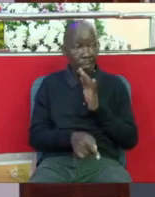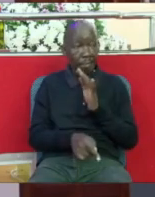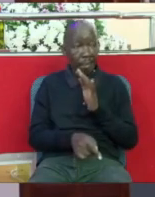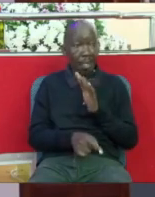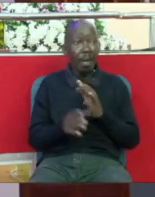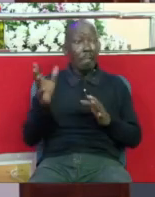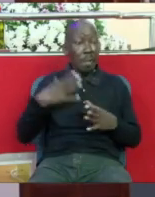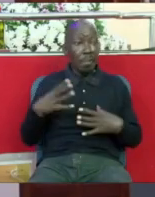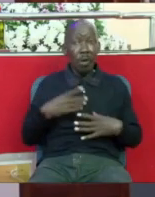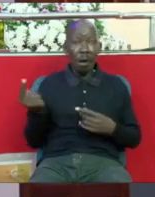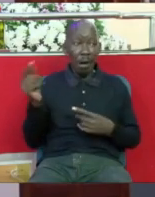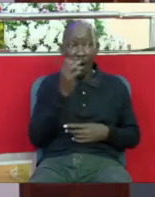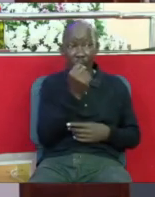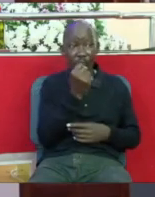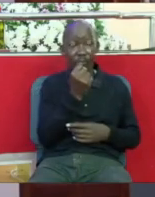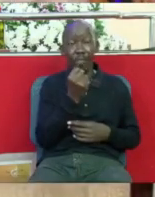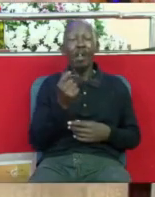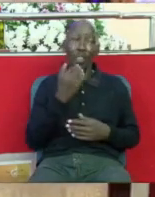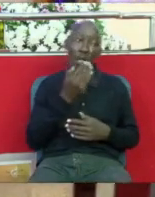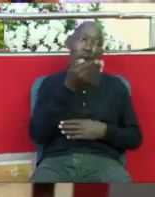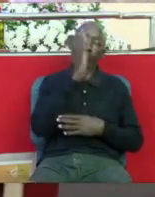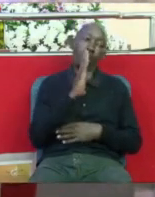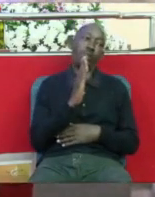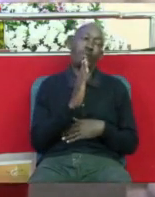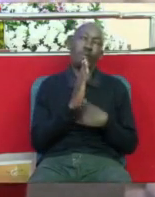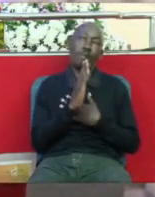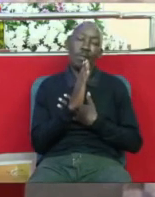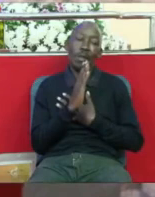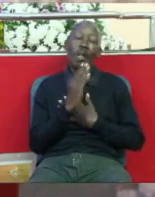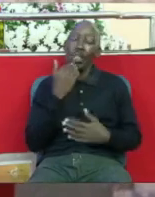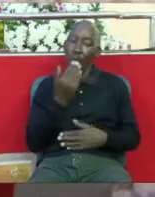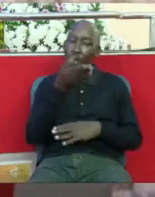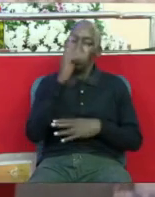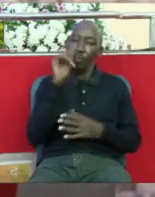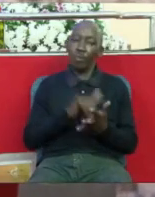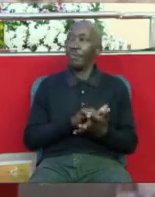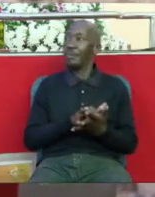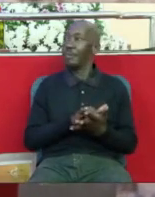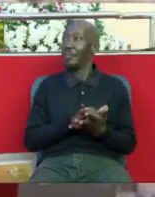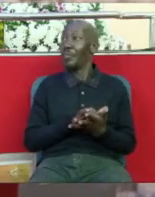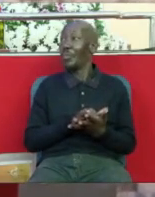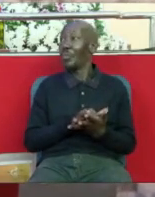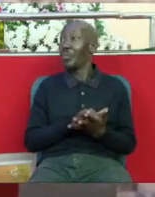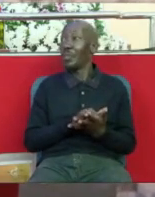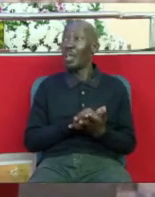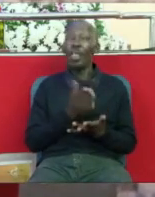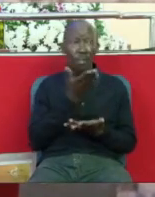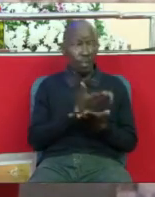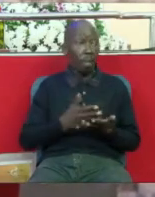people come. Na watu watano waje. Oh, thank God. Umshukuru Mungu. Thank God for that. Umshukuru Mungu kwa hayo. Because there are